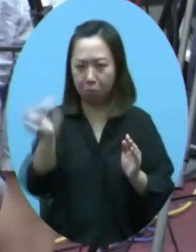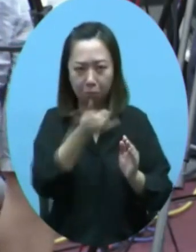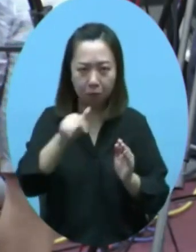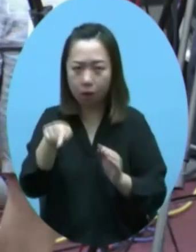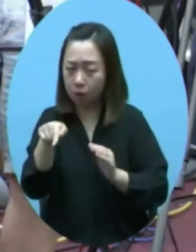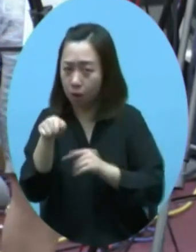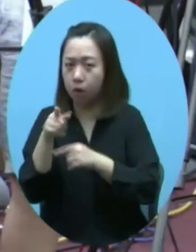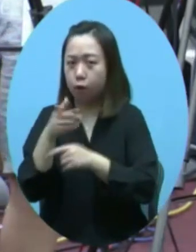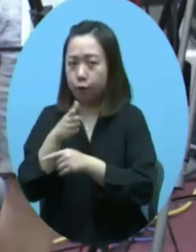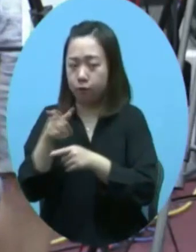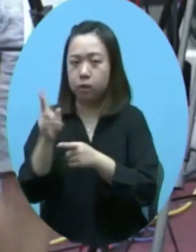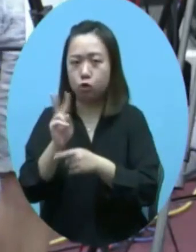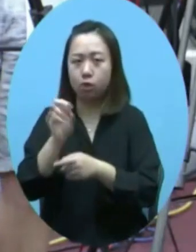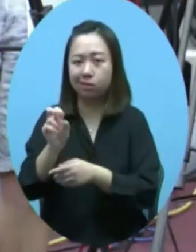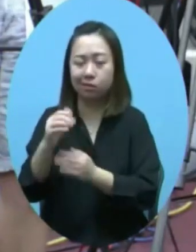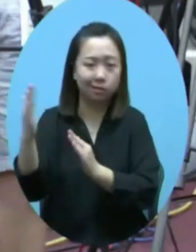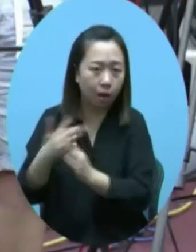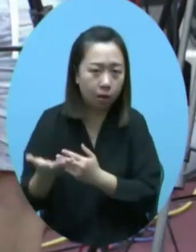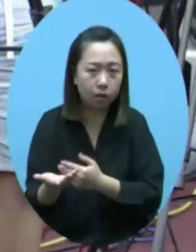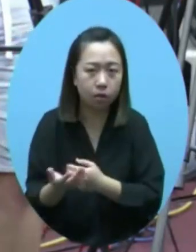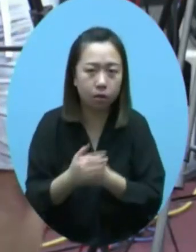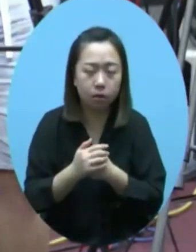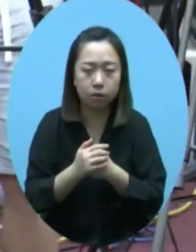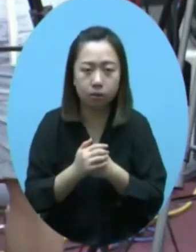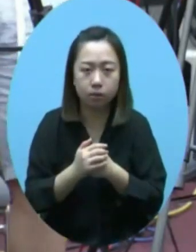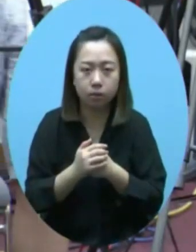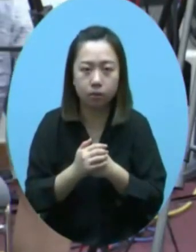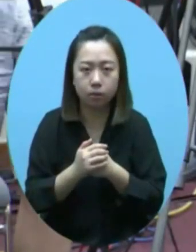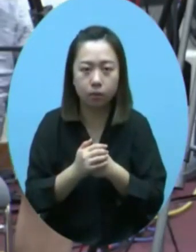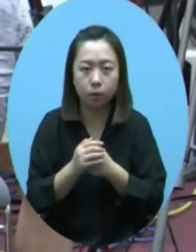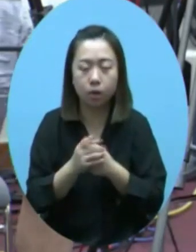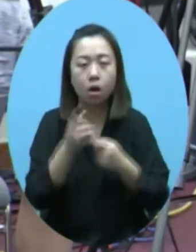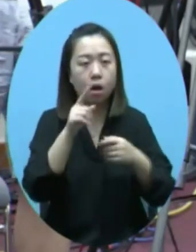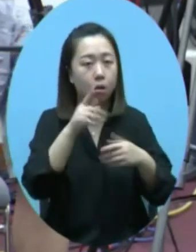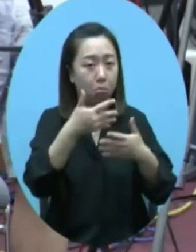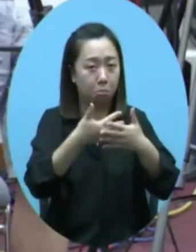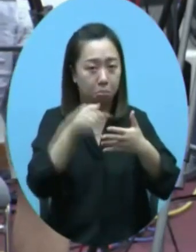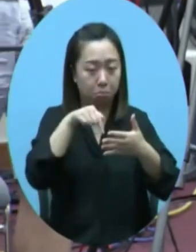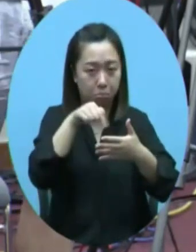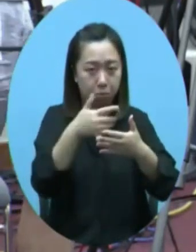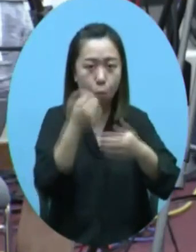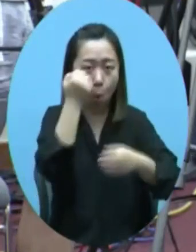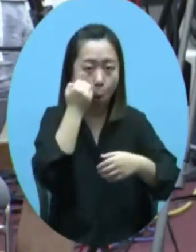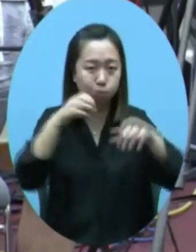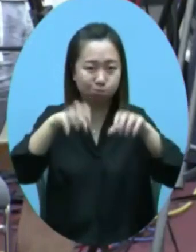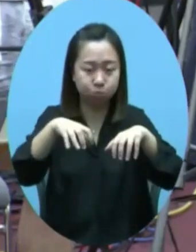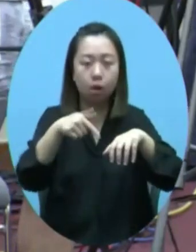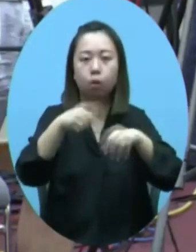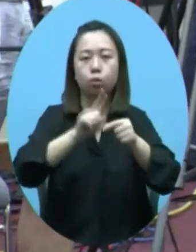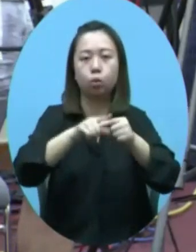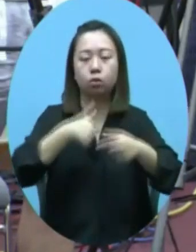closed. We suggest that the Kwang Tai could close for the time being. As in the same building